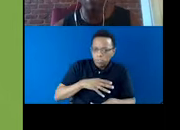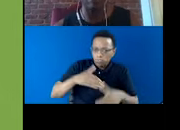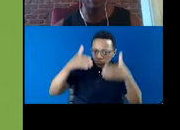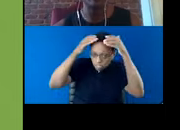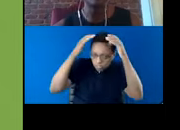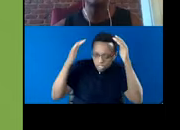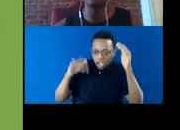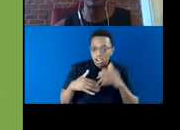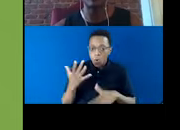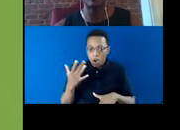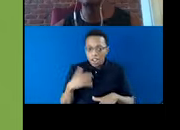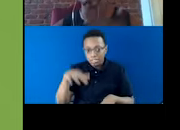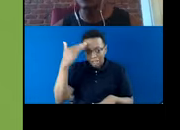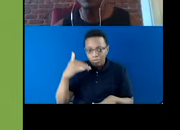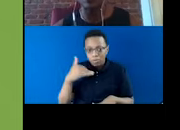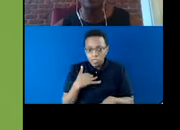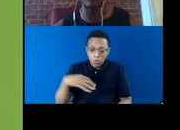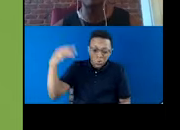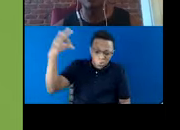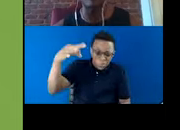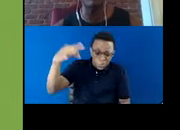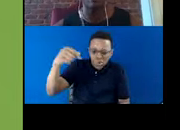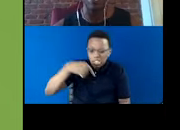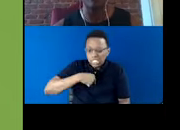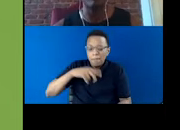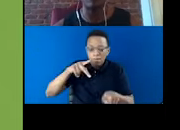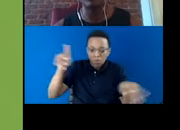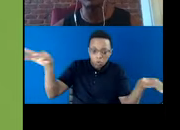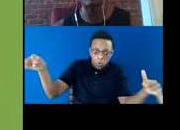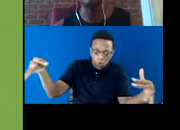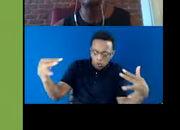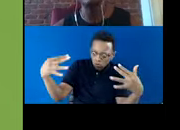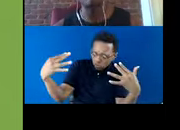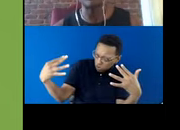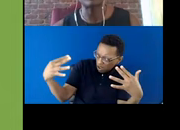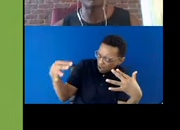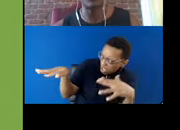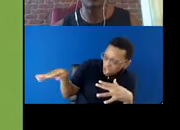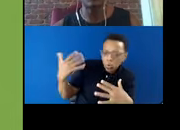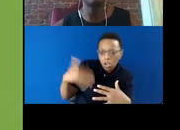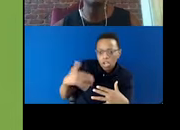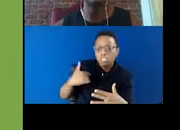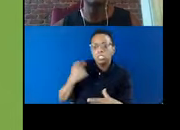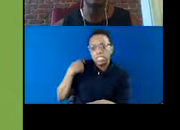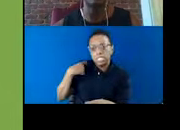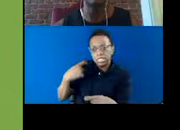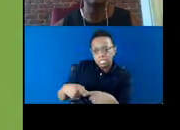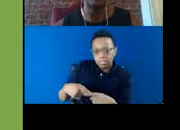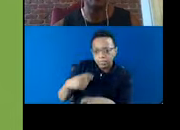fly, basically, that they were getting so much attention, positive and negative, in public, that the Spanish governor